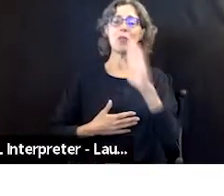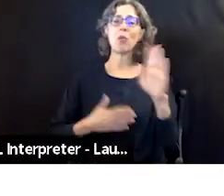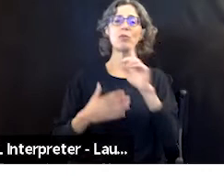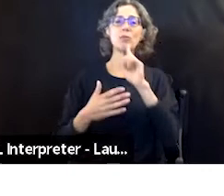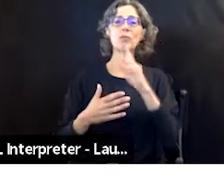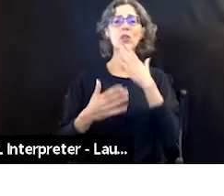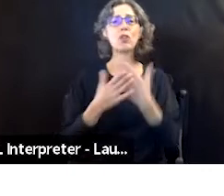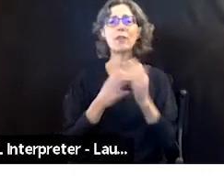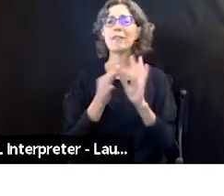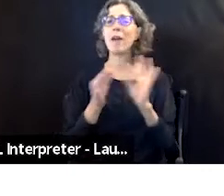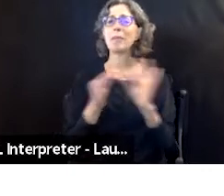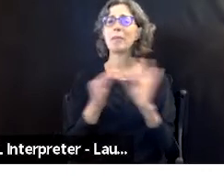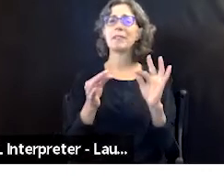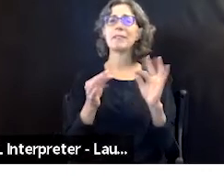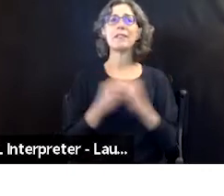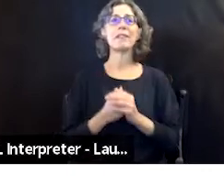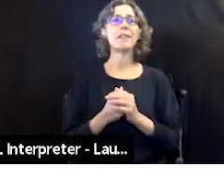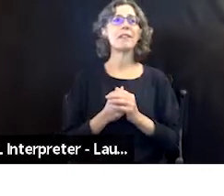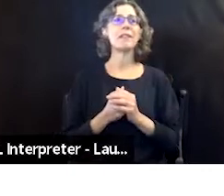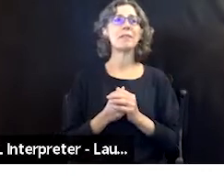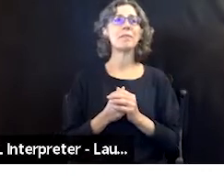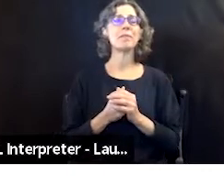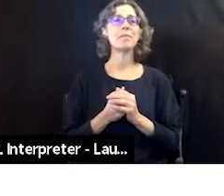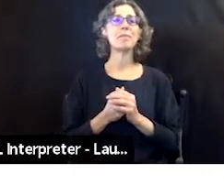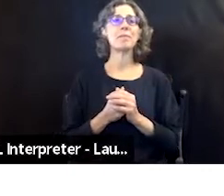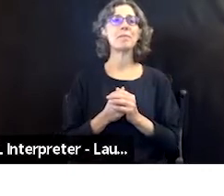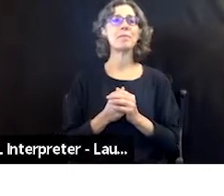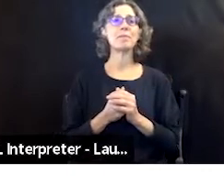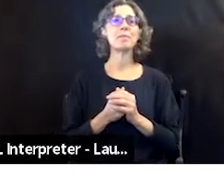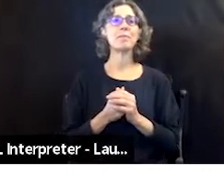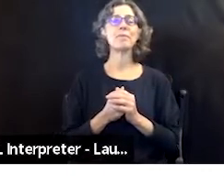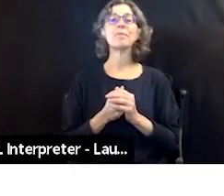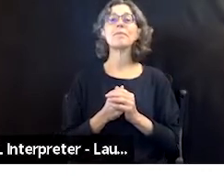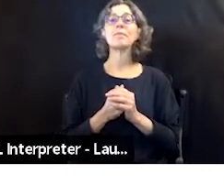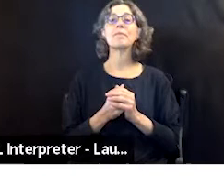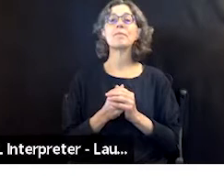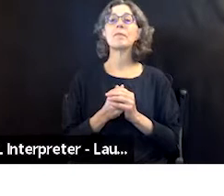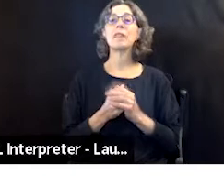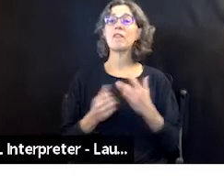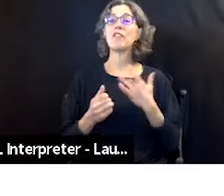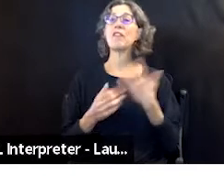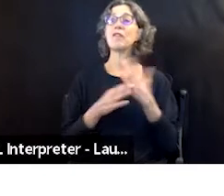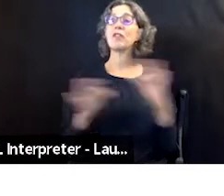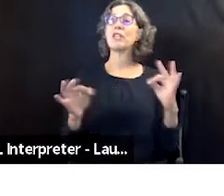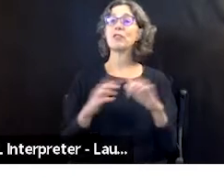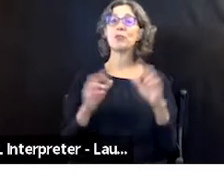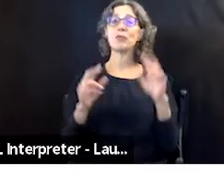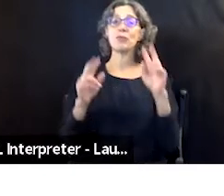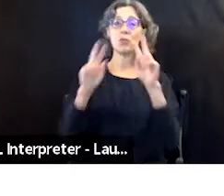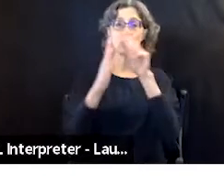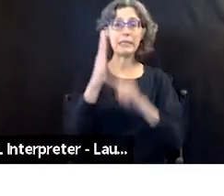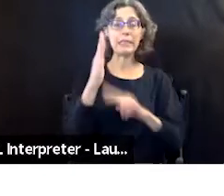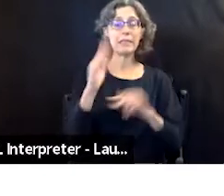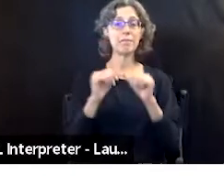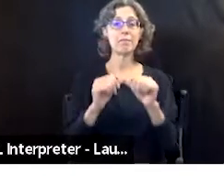shared. There's so many coming in, so mm-hmm. feel free to look at them. But let's move on now to the next slide